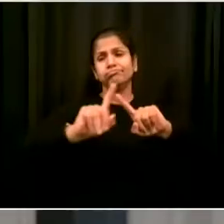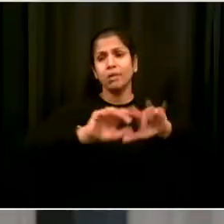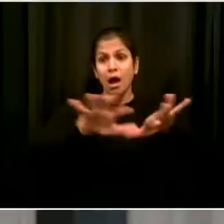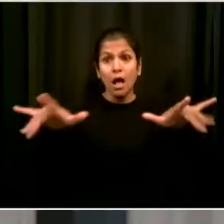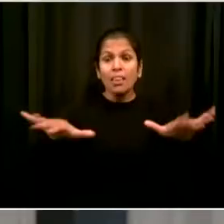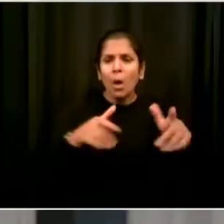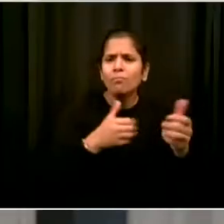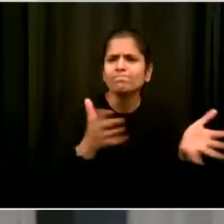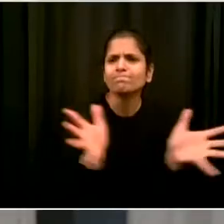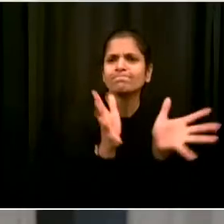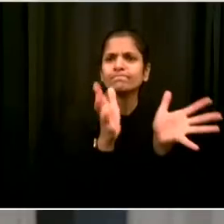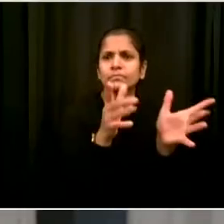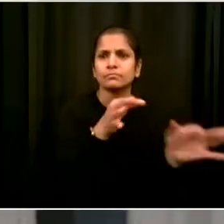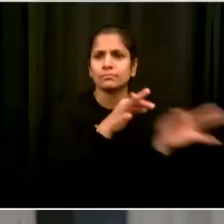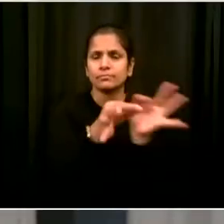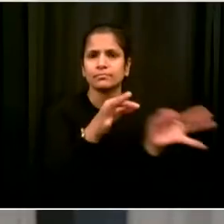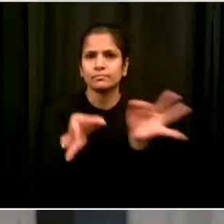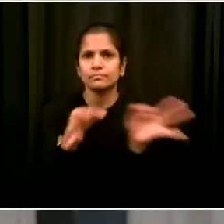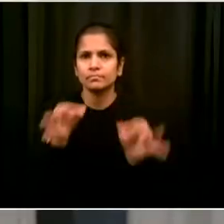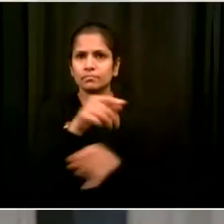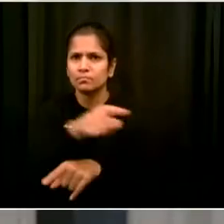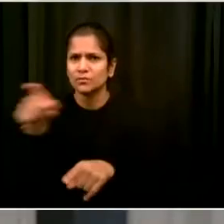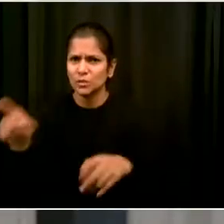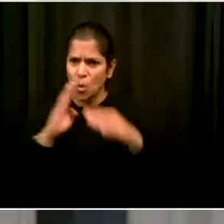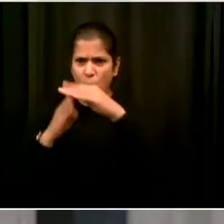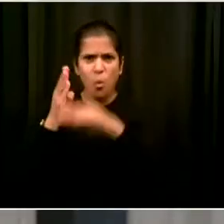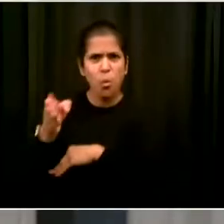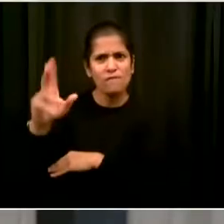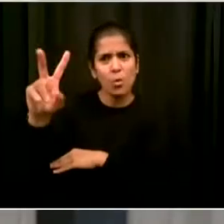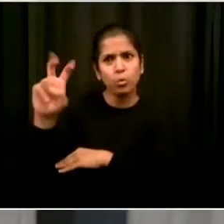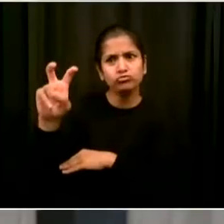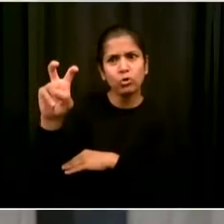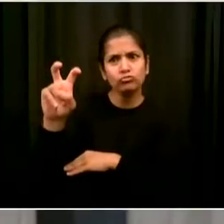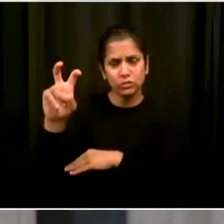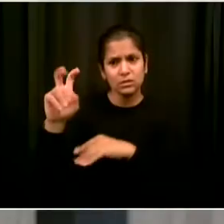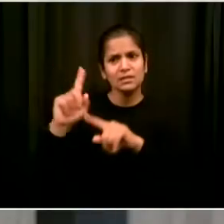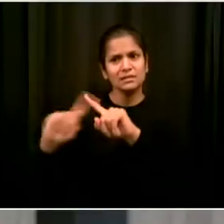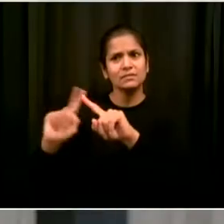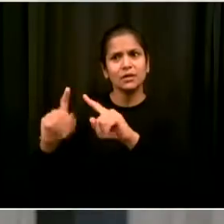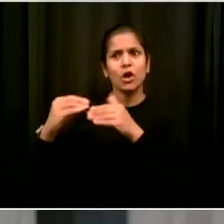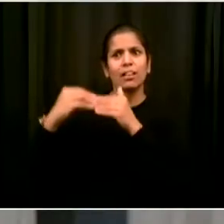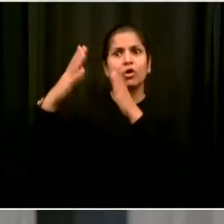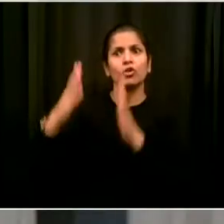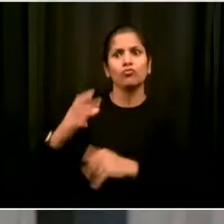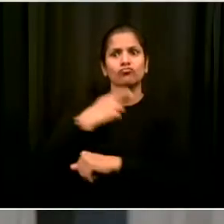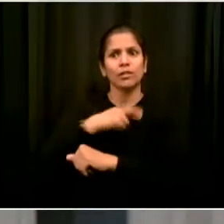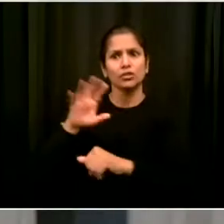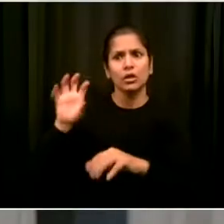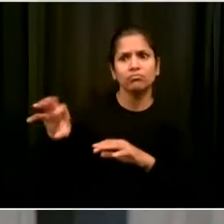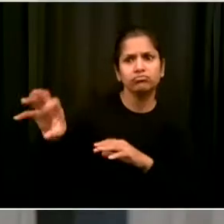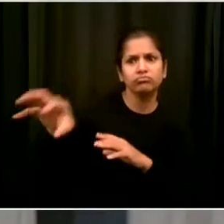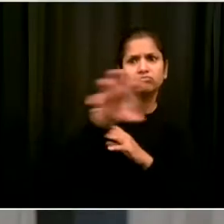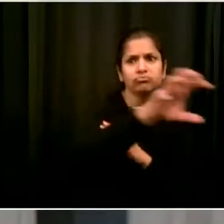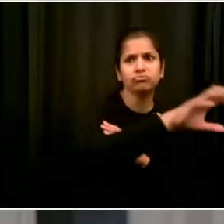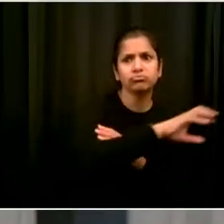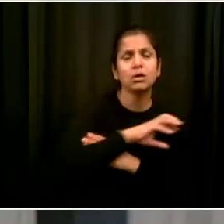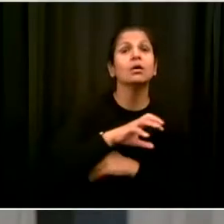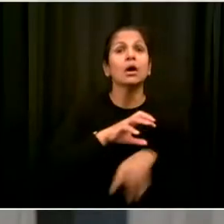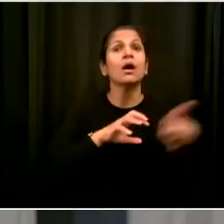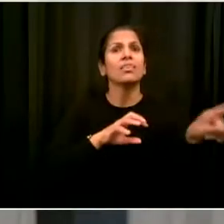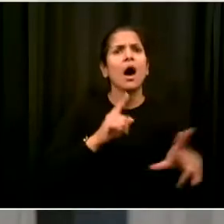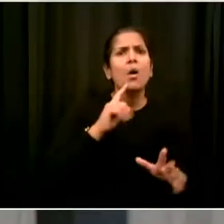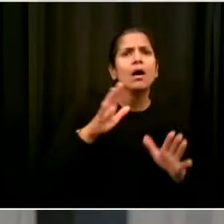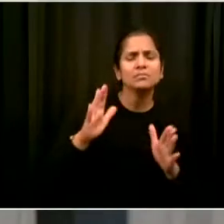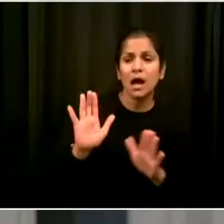we're addressing misinformation and mistrust. And we're already hearing about the key concern. As I shared earlier, one of the key concerns is the